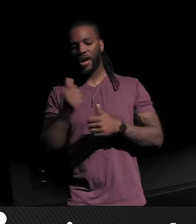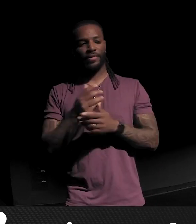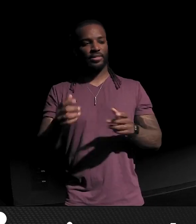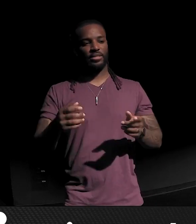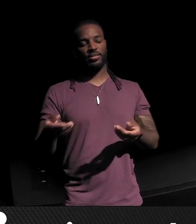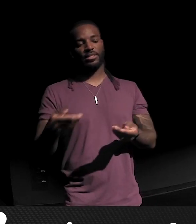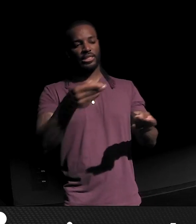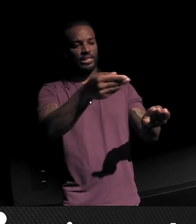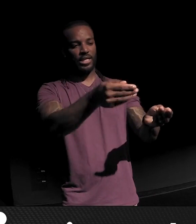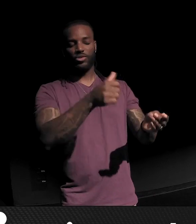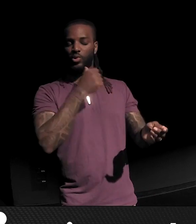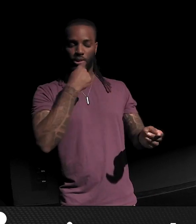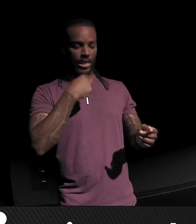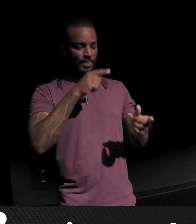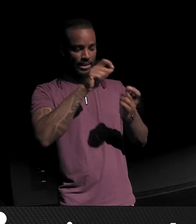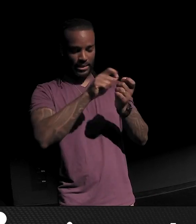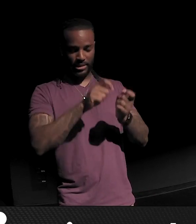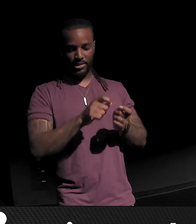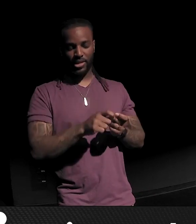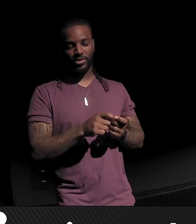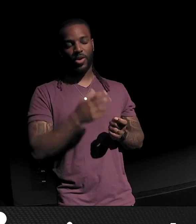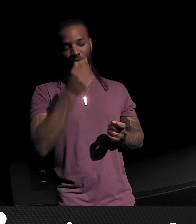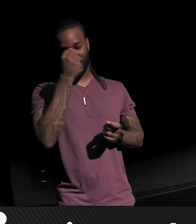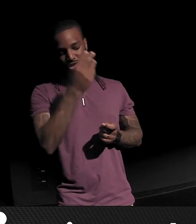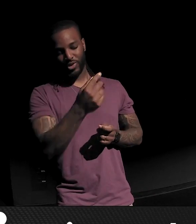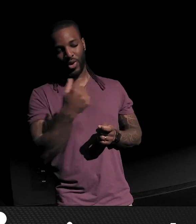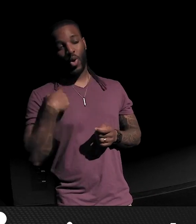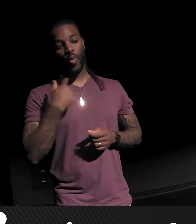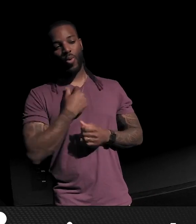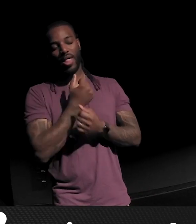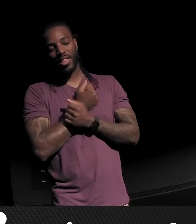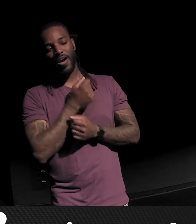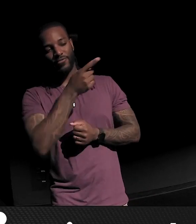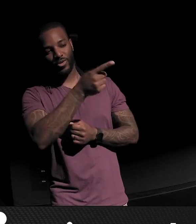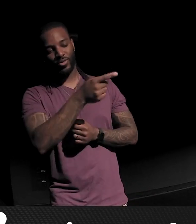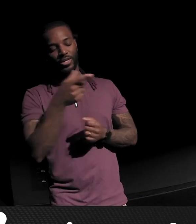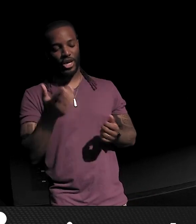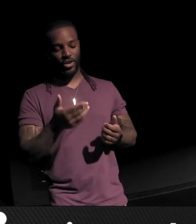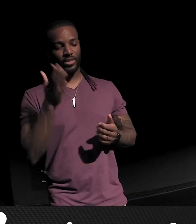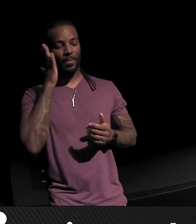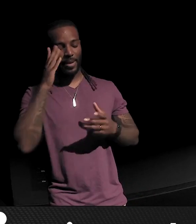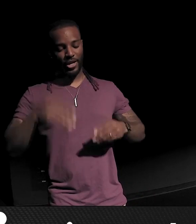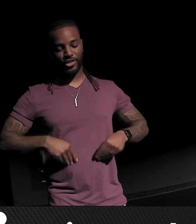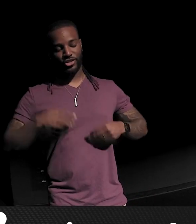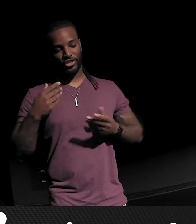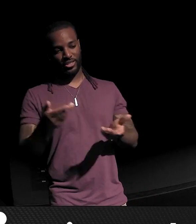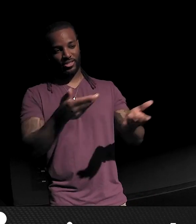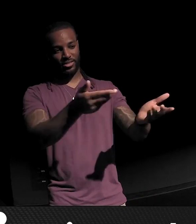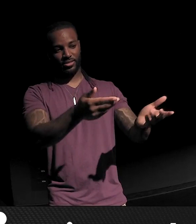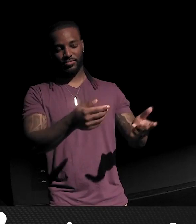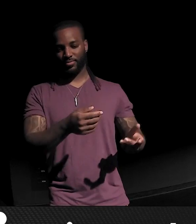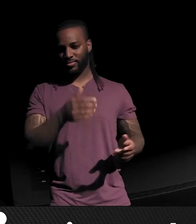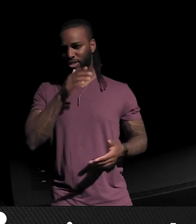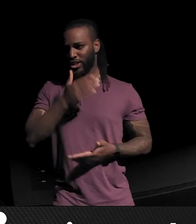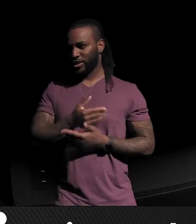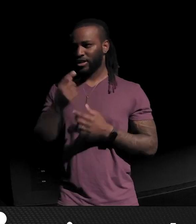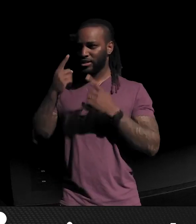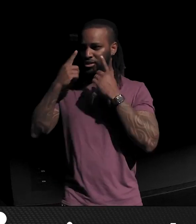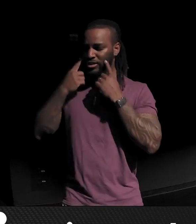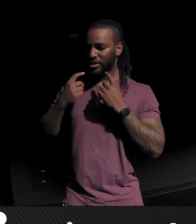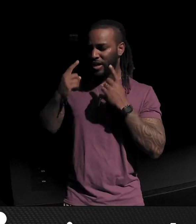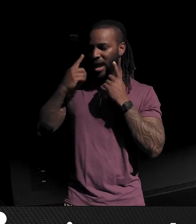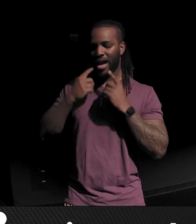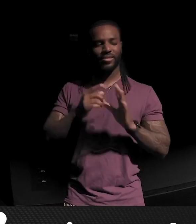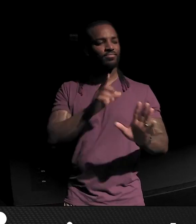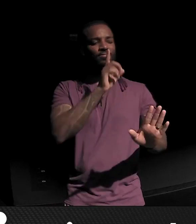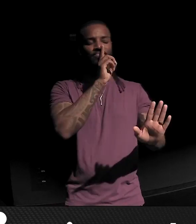details. We just want you to know you are loved, and here are some bed sheets. Steph started to cry, and he said, don't cry. Just show us that smile. And she